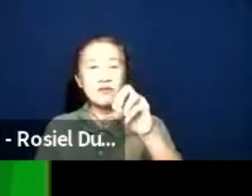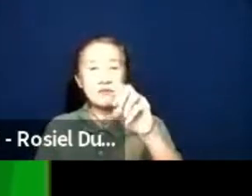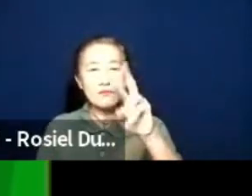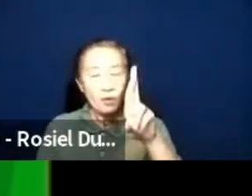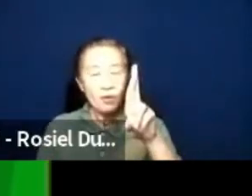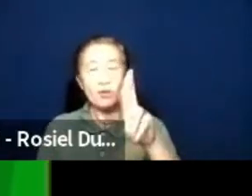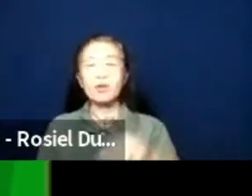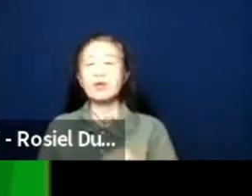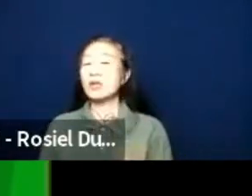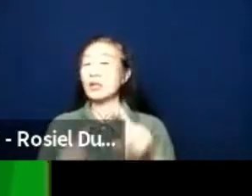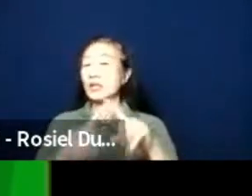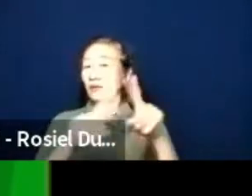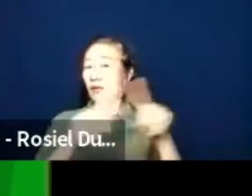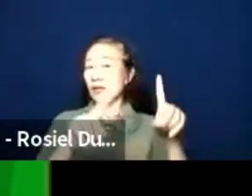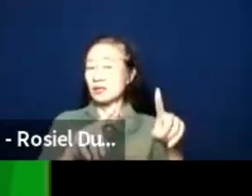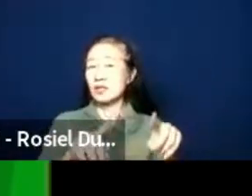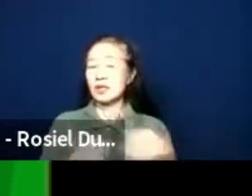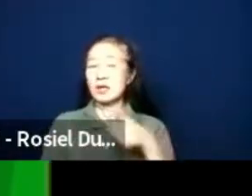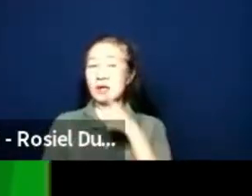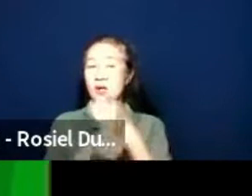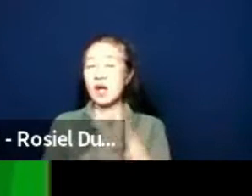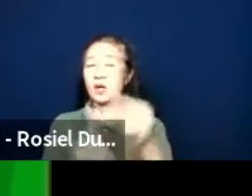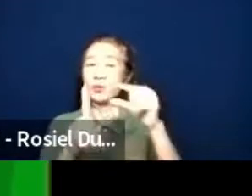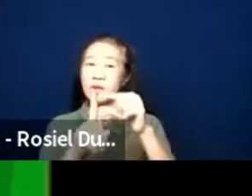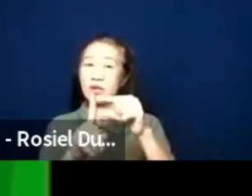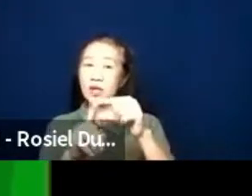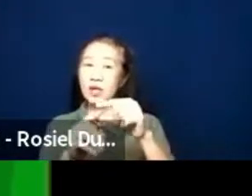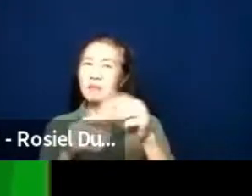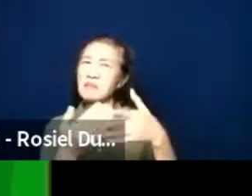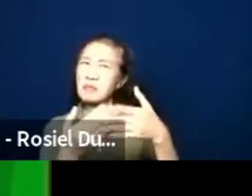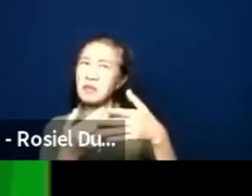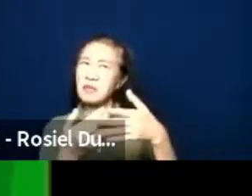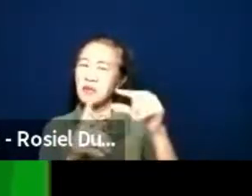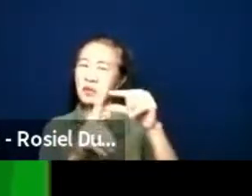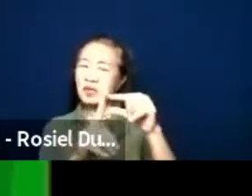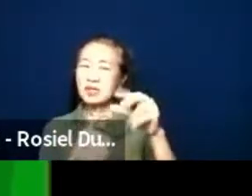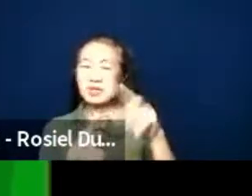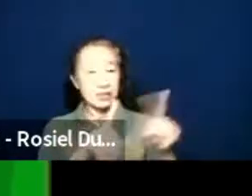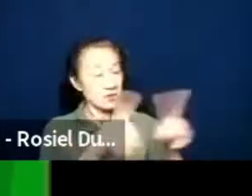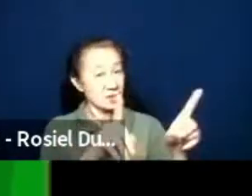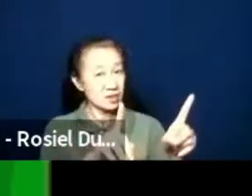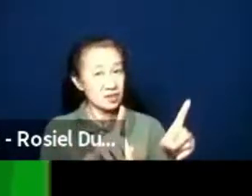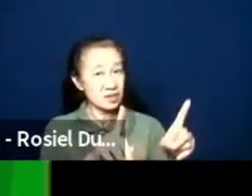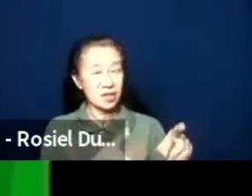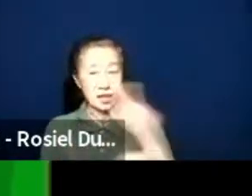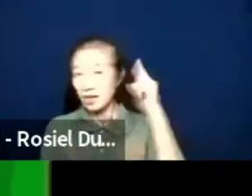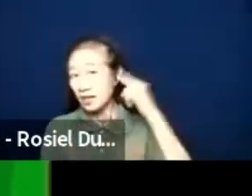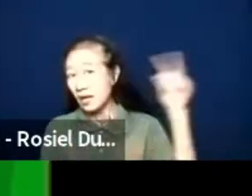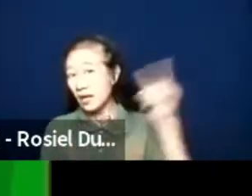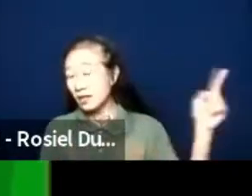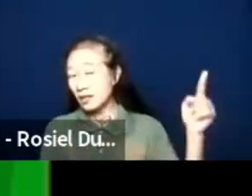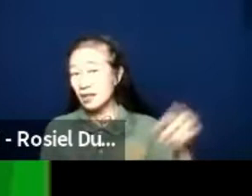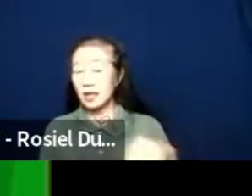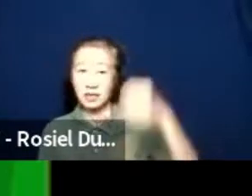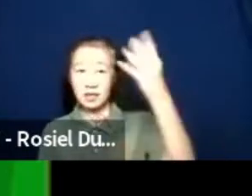The difference between the right word and the almost the right word is the difference between lightning and the lightning